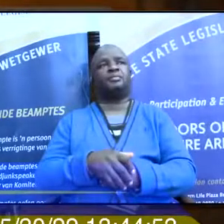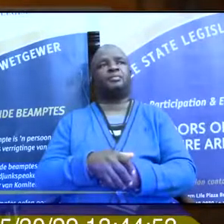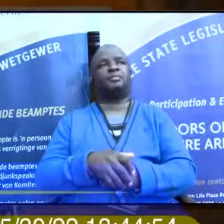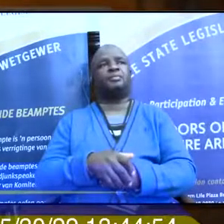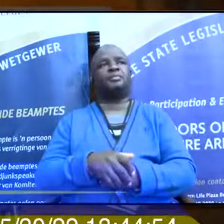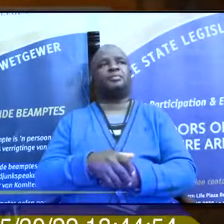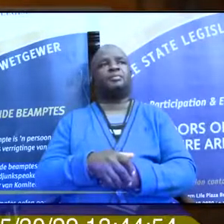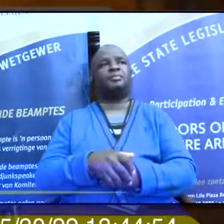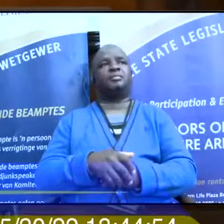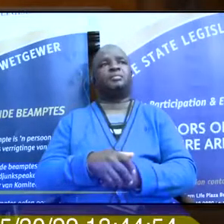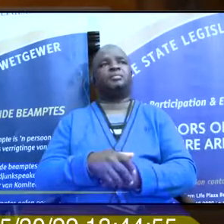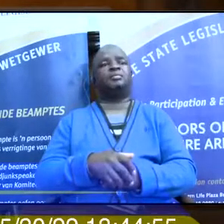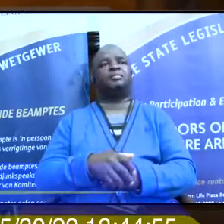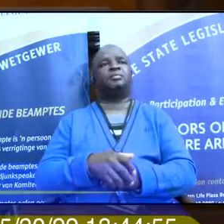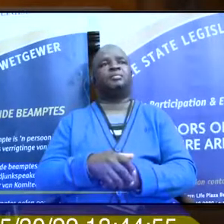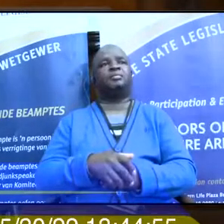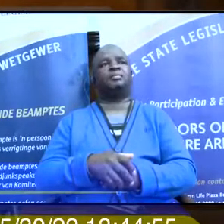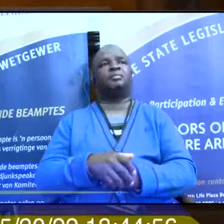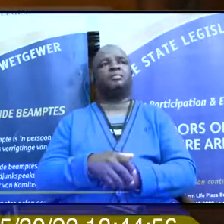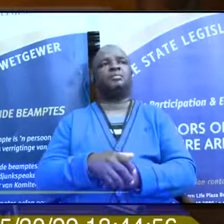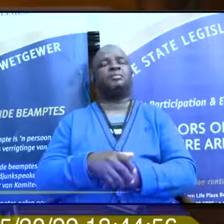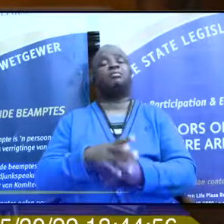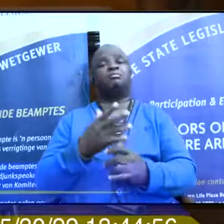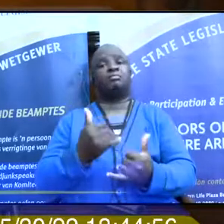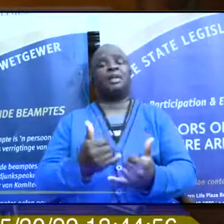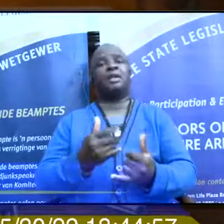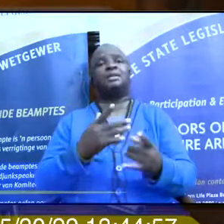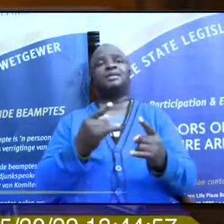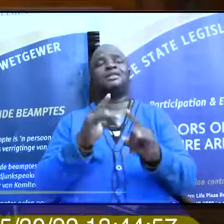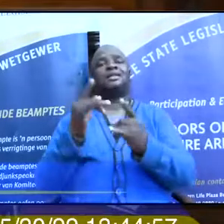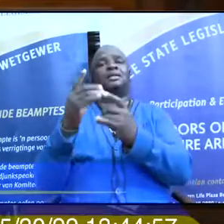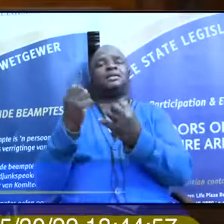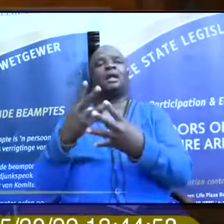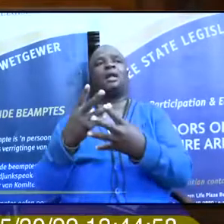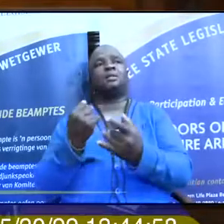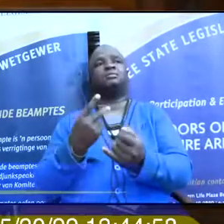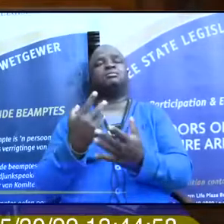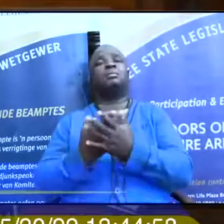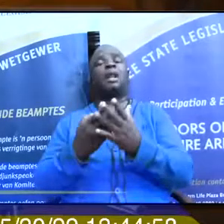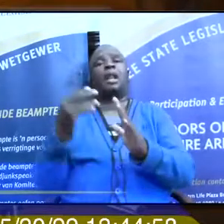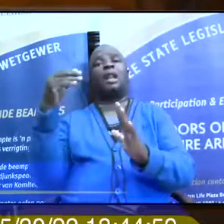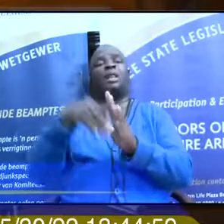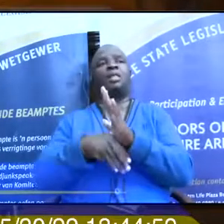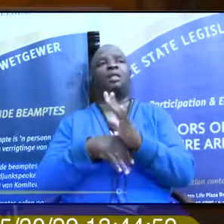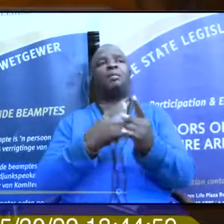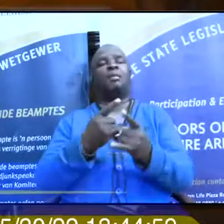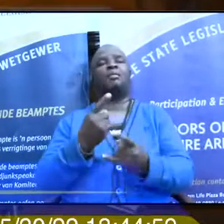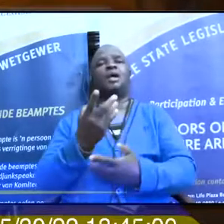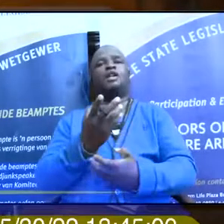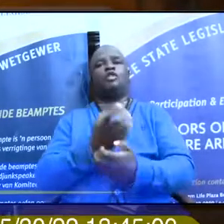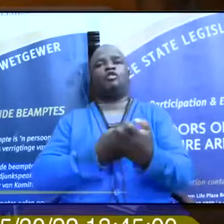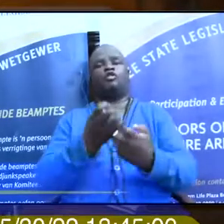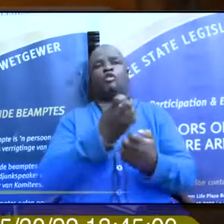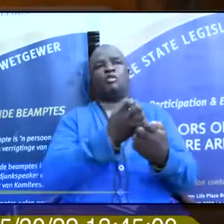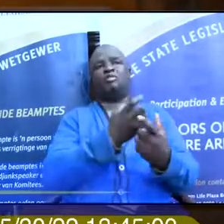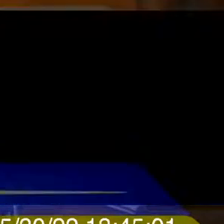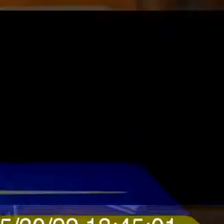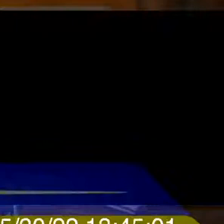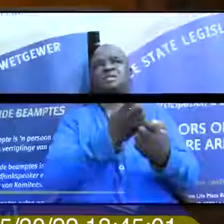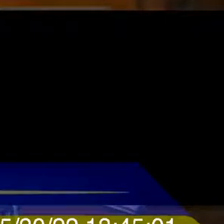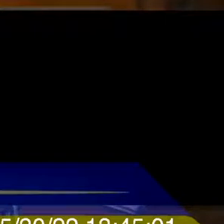equally there are towns that are dying because there are no economic drivers industry in those particular